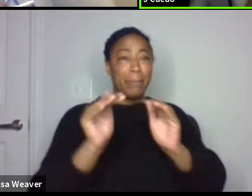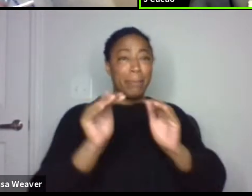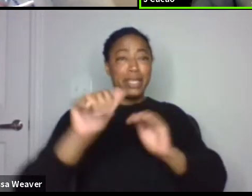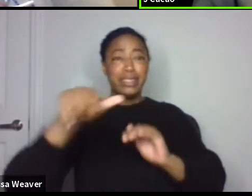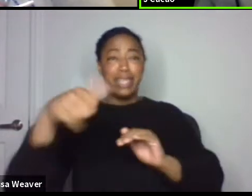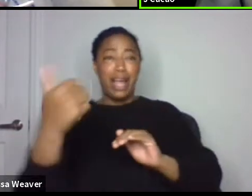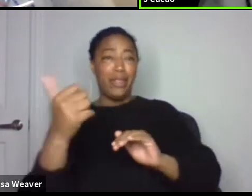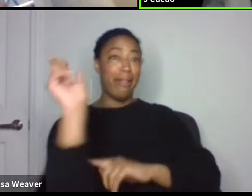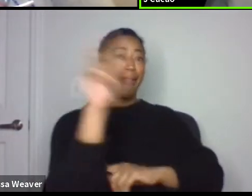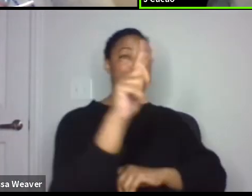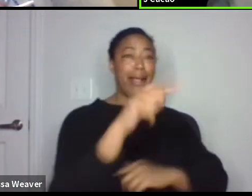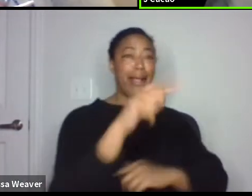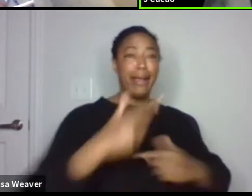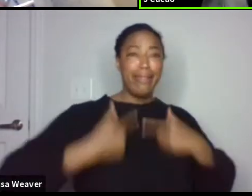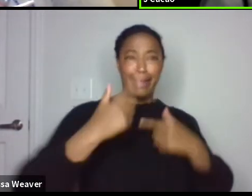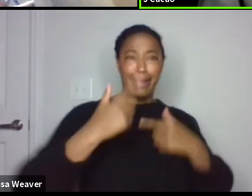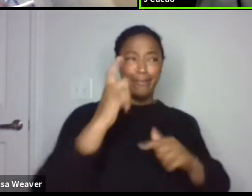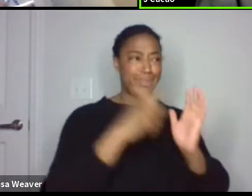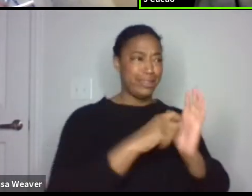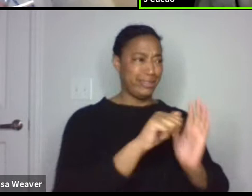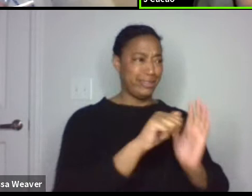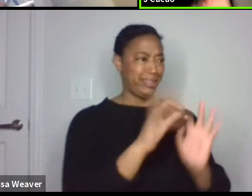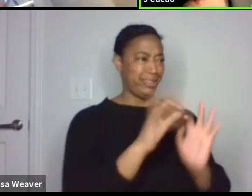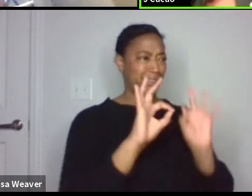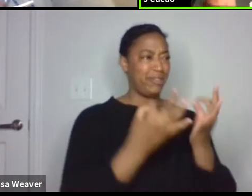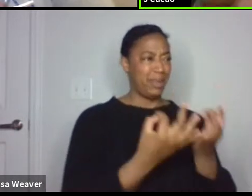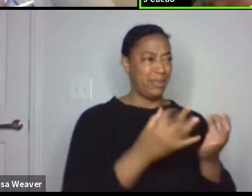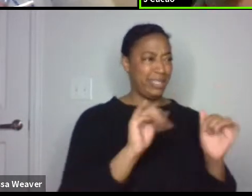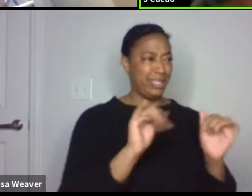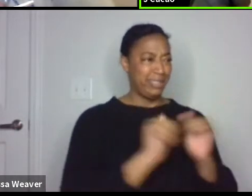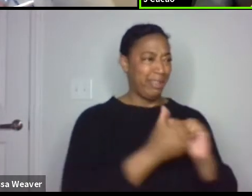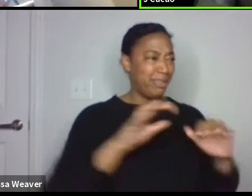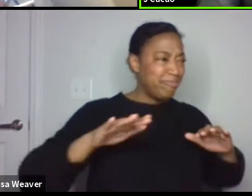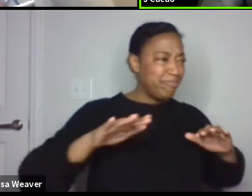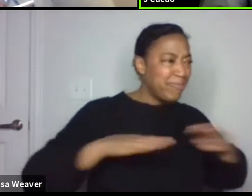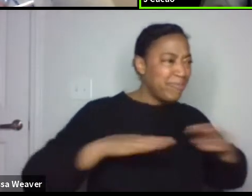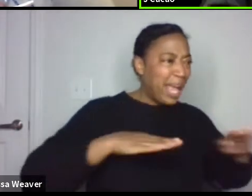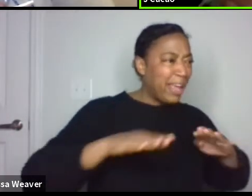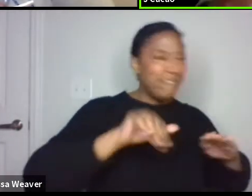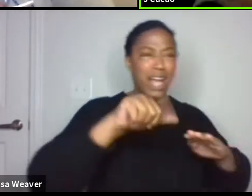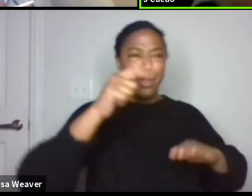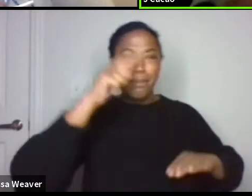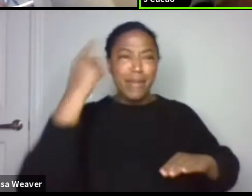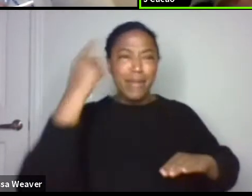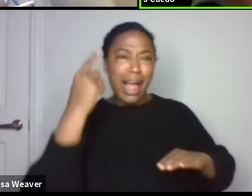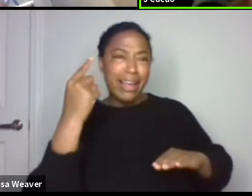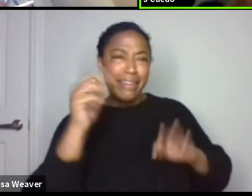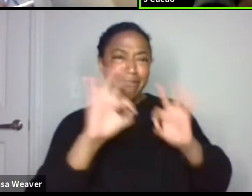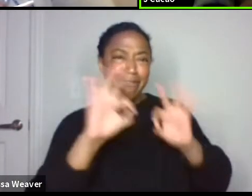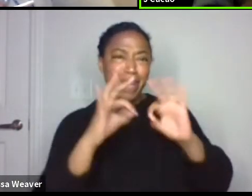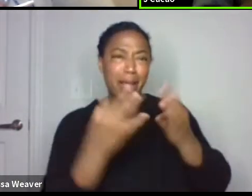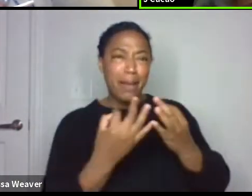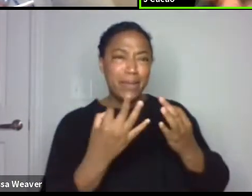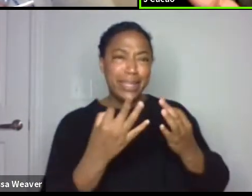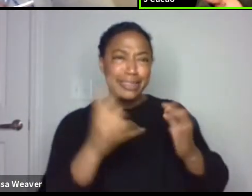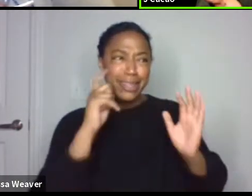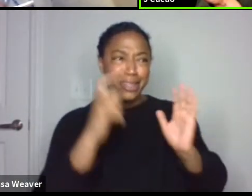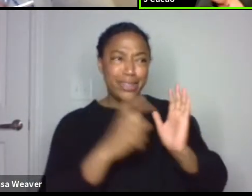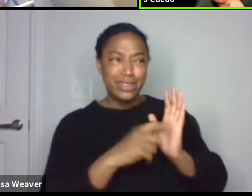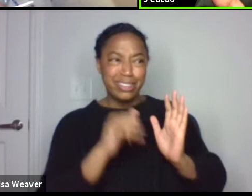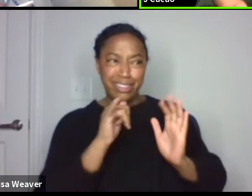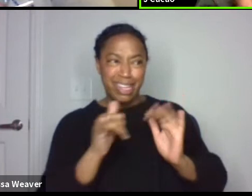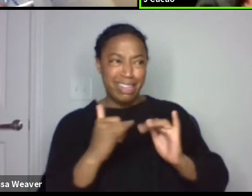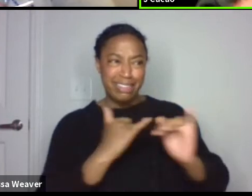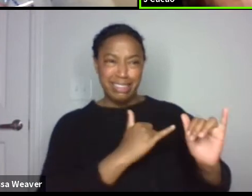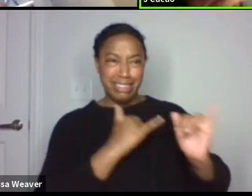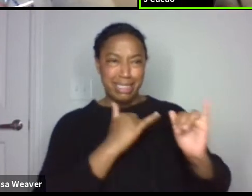really start noticing like other families and, even other Black families that I would see, I would notice that they're not the same as my family.